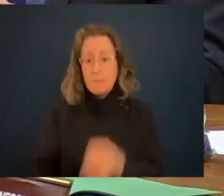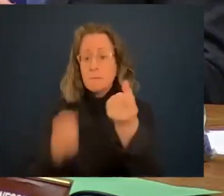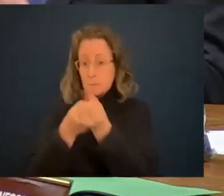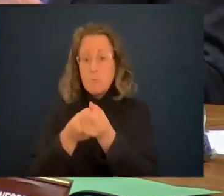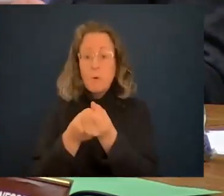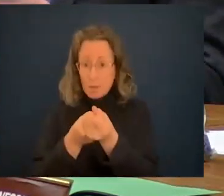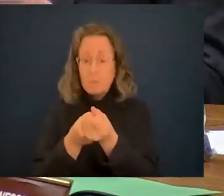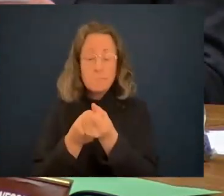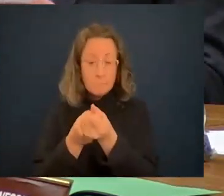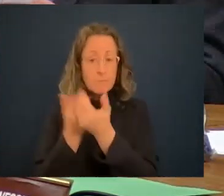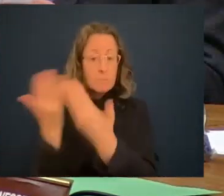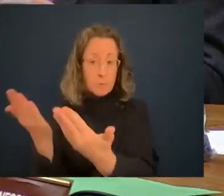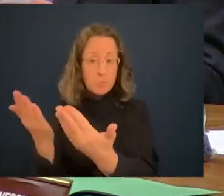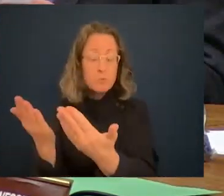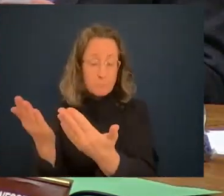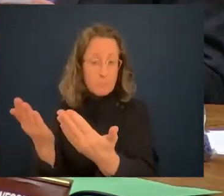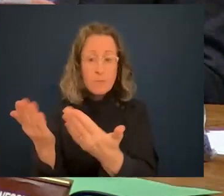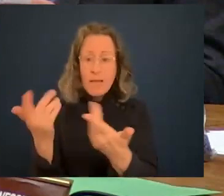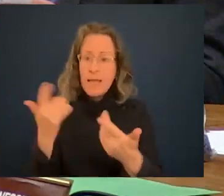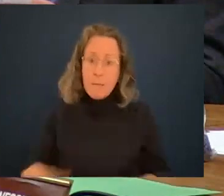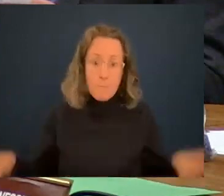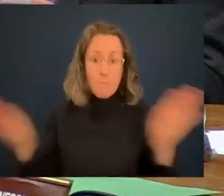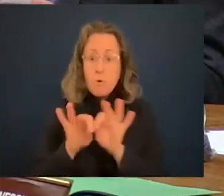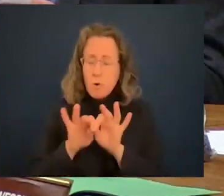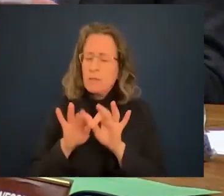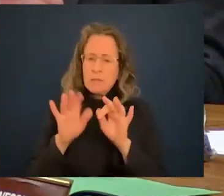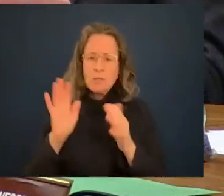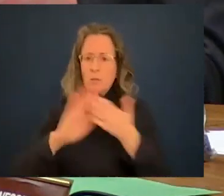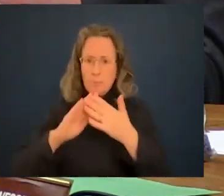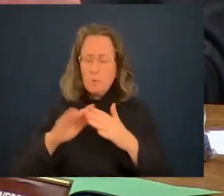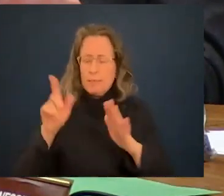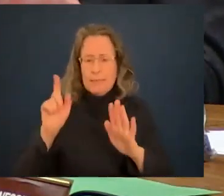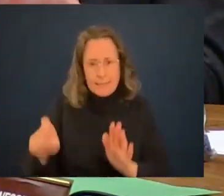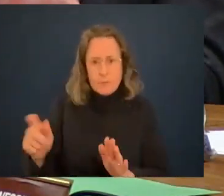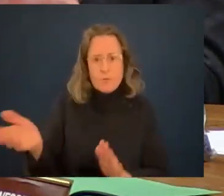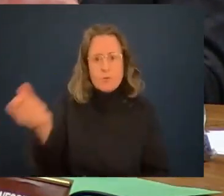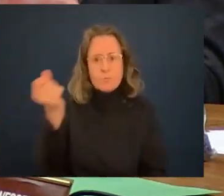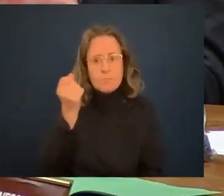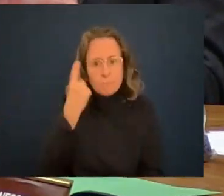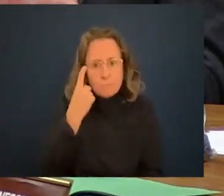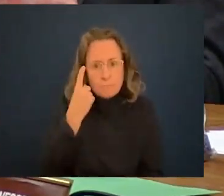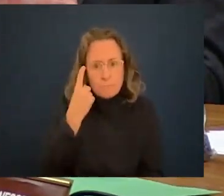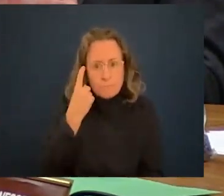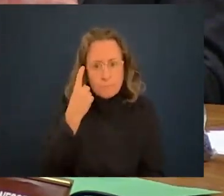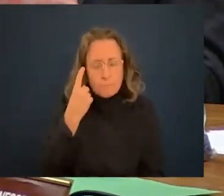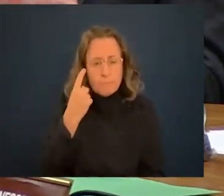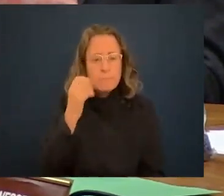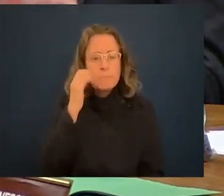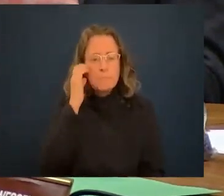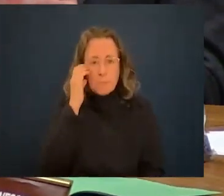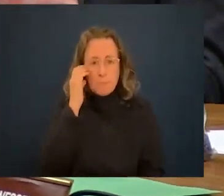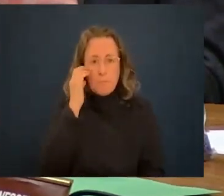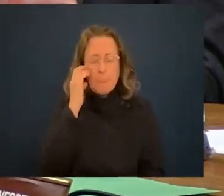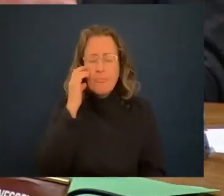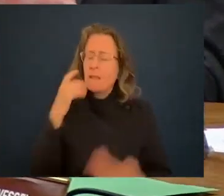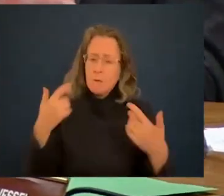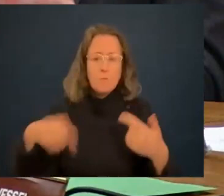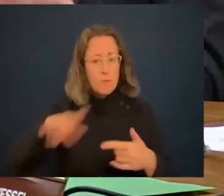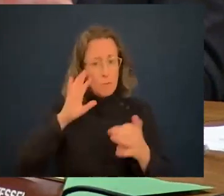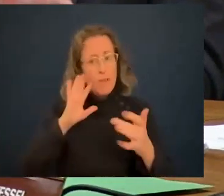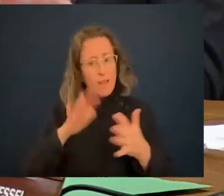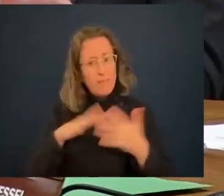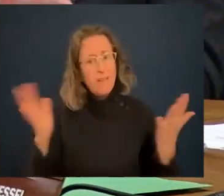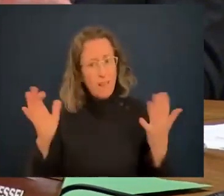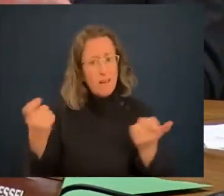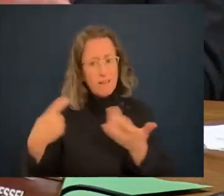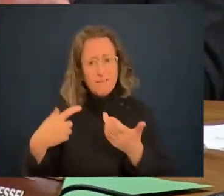want um the community to know about it now is so that as we have these difficult conversations about where we go with Fire